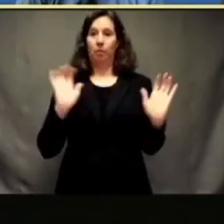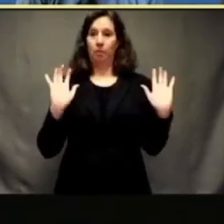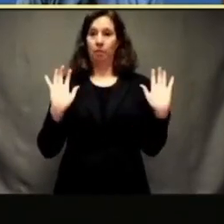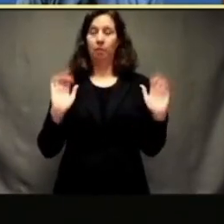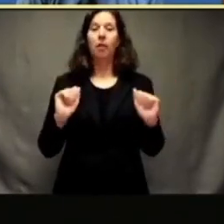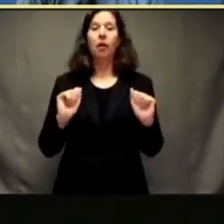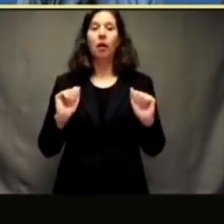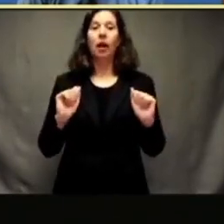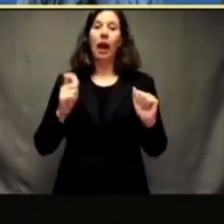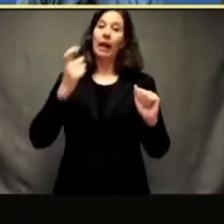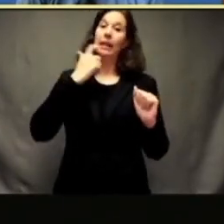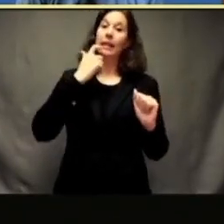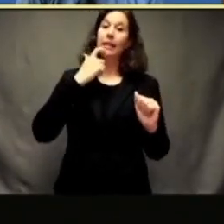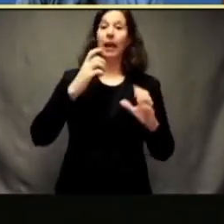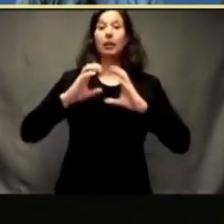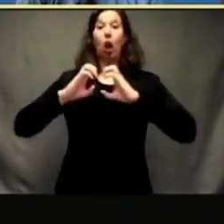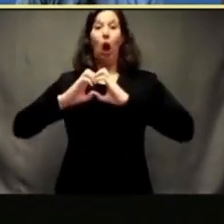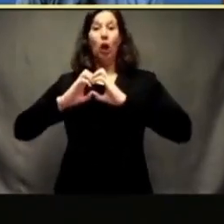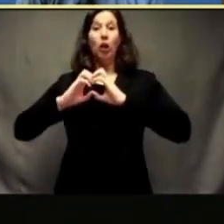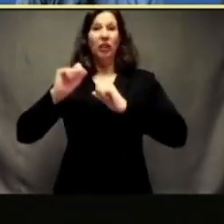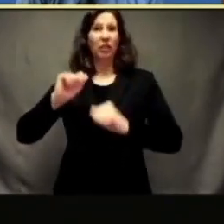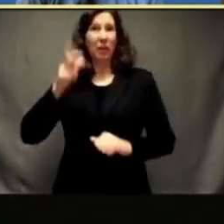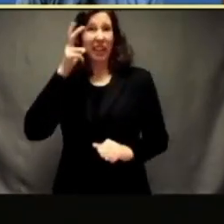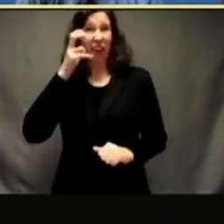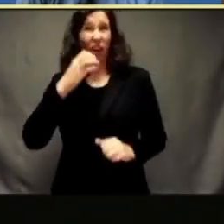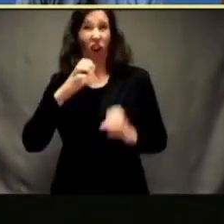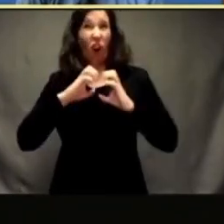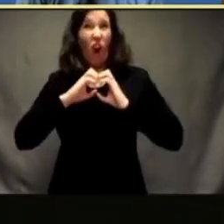And it says heart. Did everybody hear that?